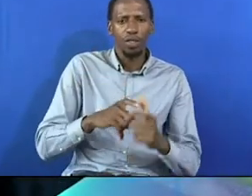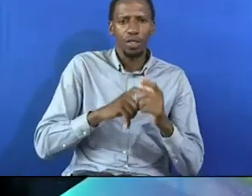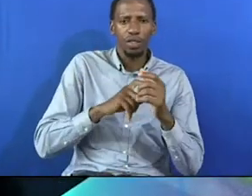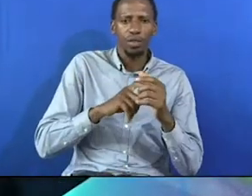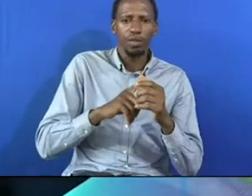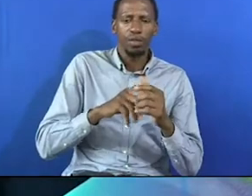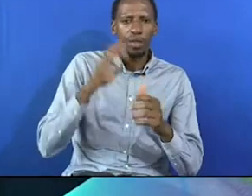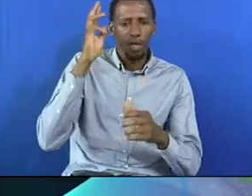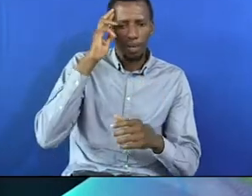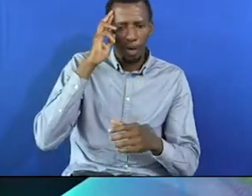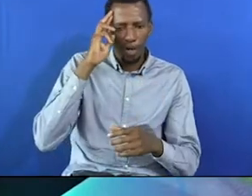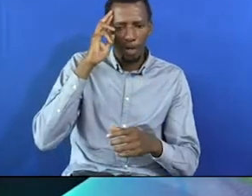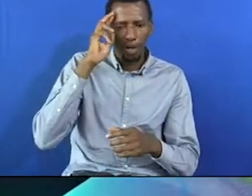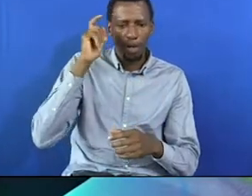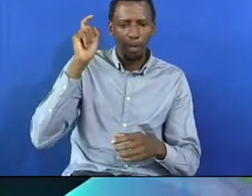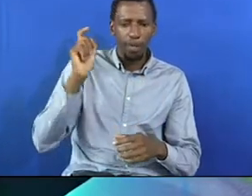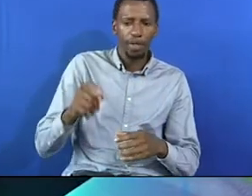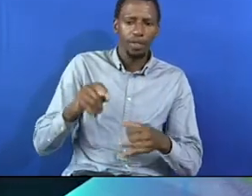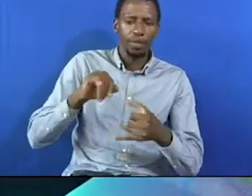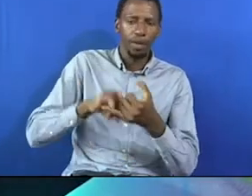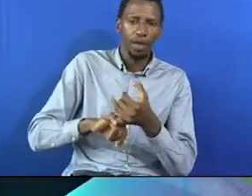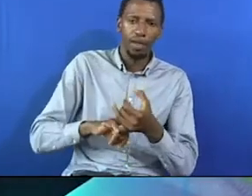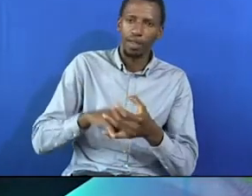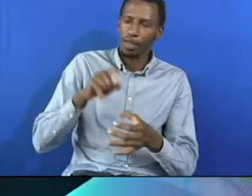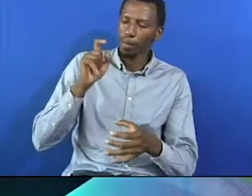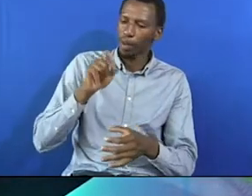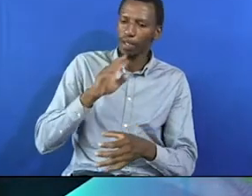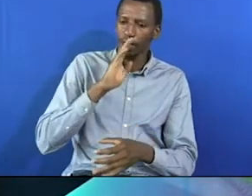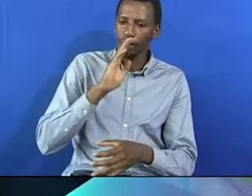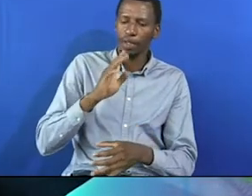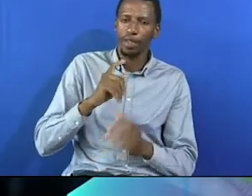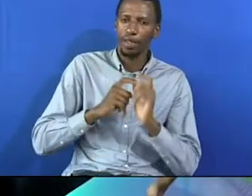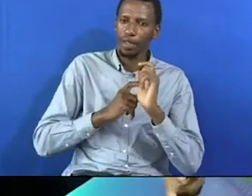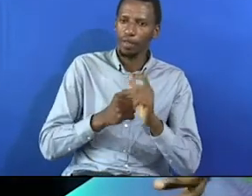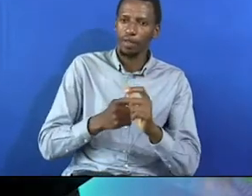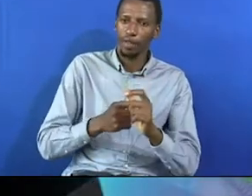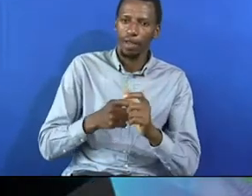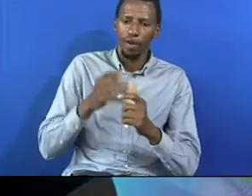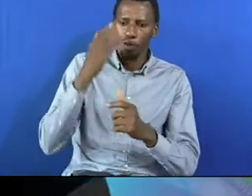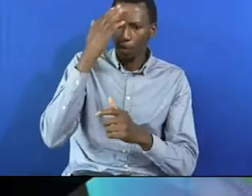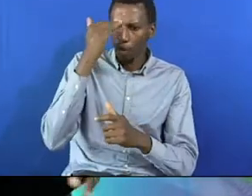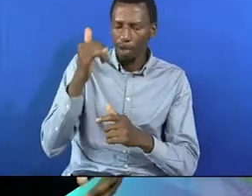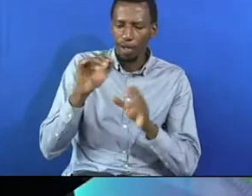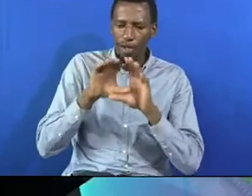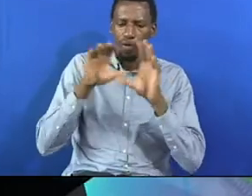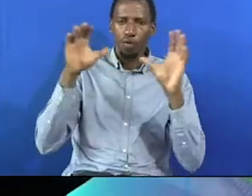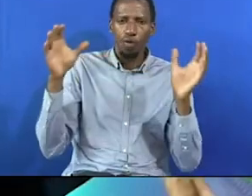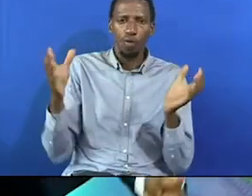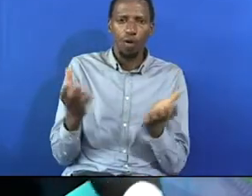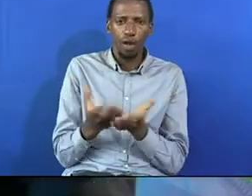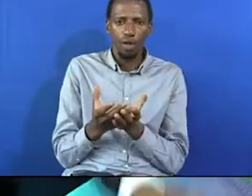gifted. Otherwise, your world can easily collapse. Every day there are